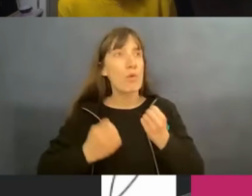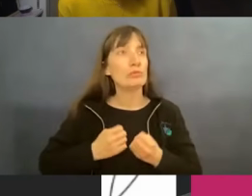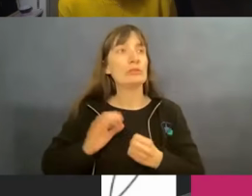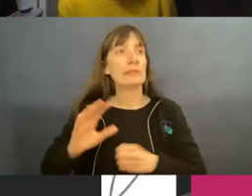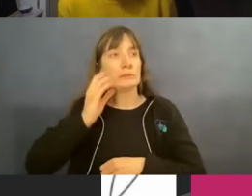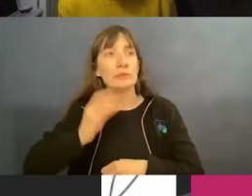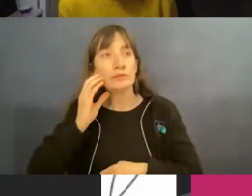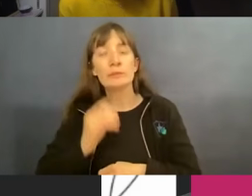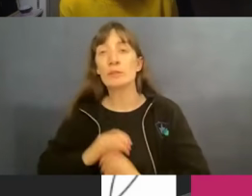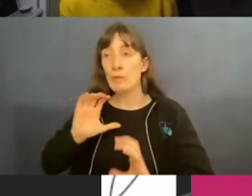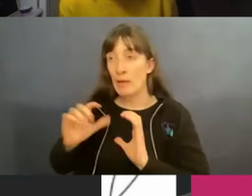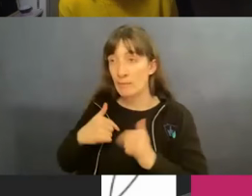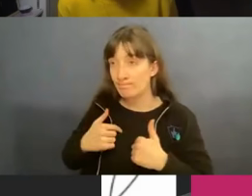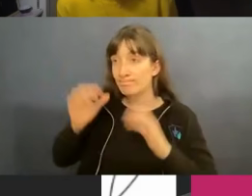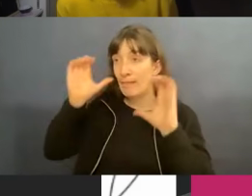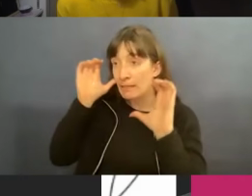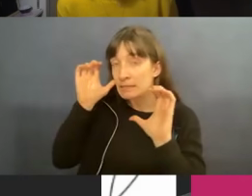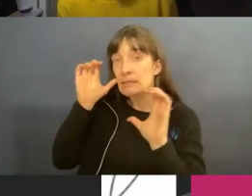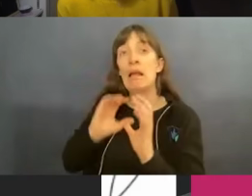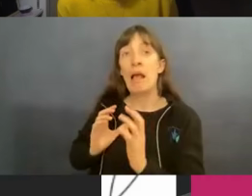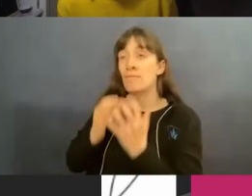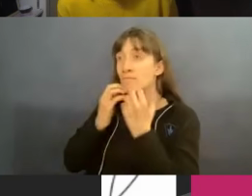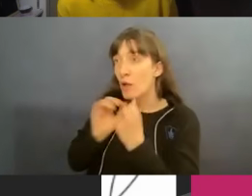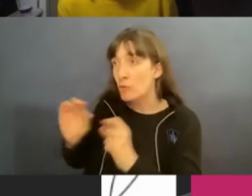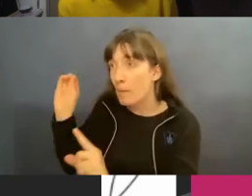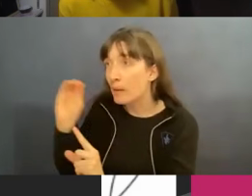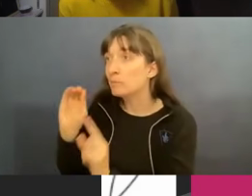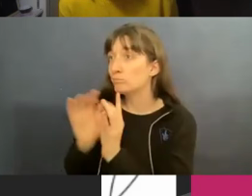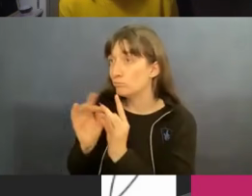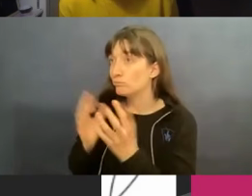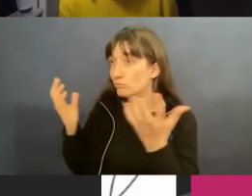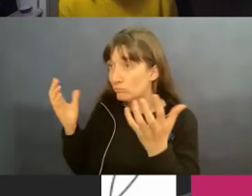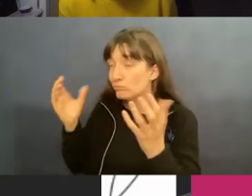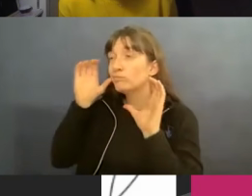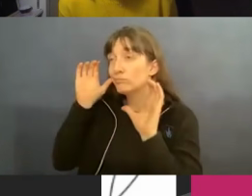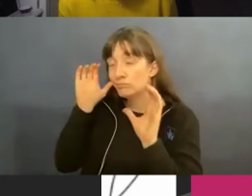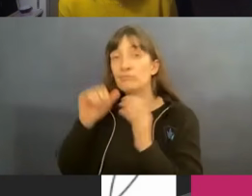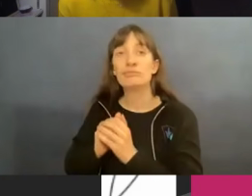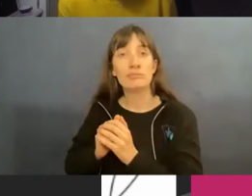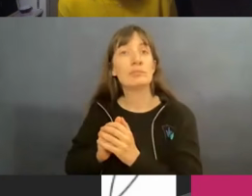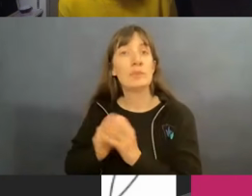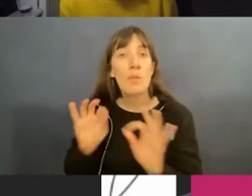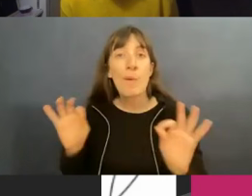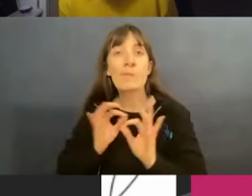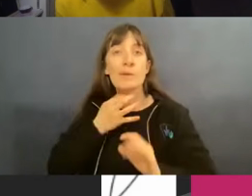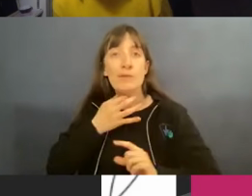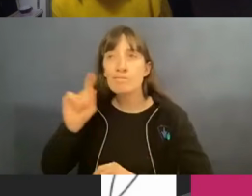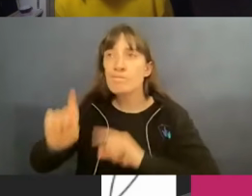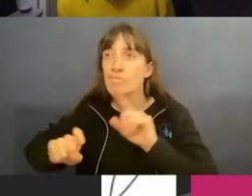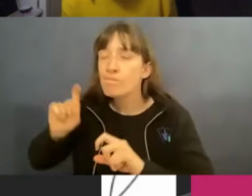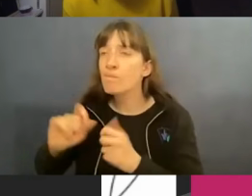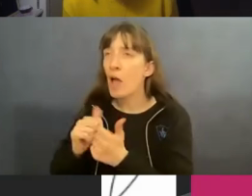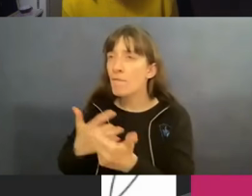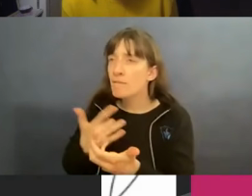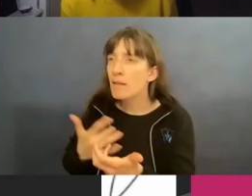the opinion of that child that you're supporting. And again, always being like curious and inquisitive of asking questions. How do you feel? What